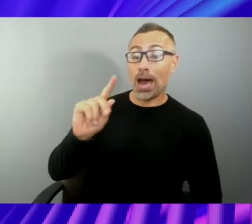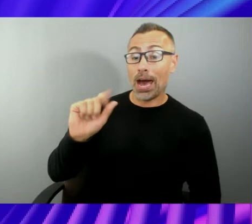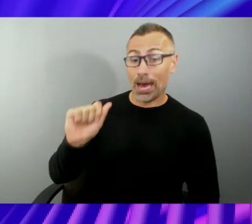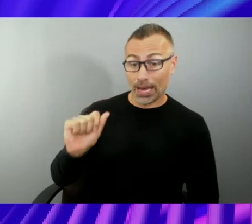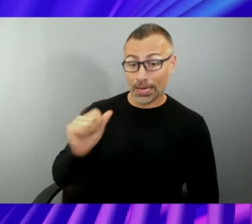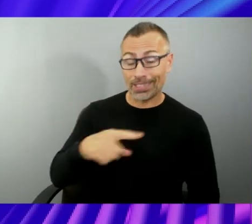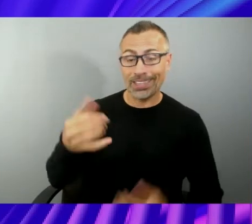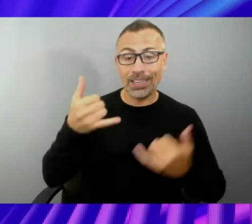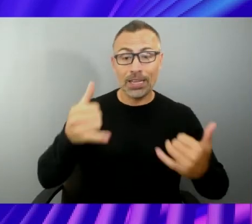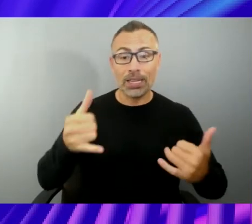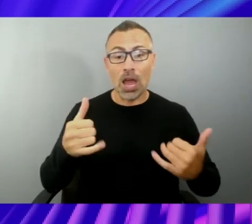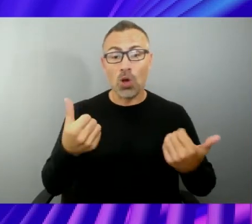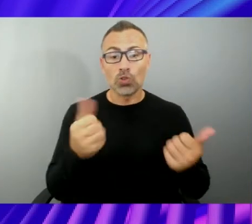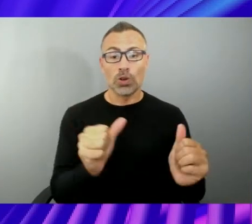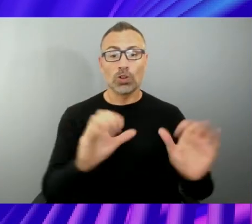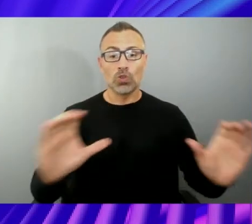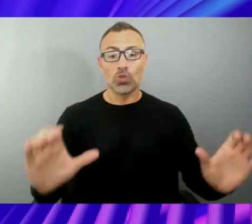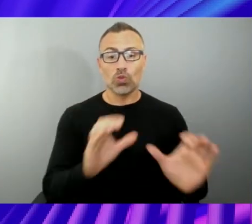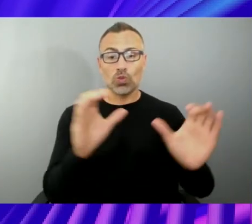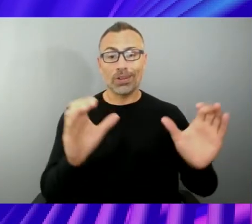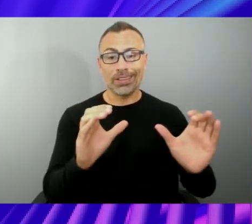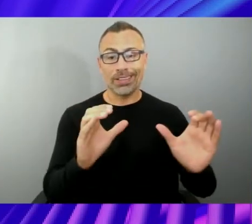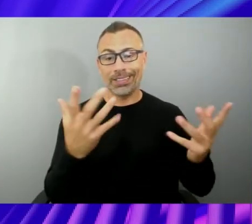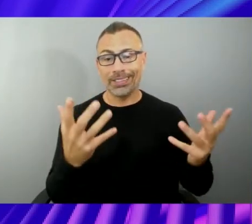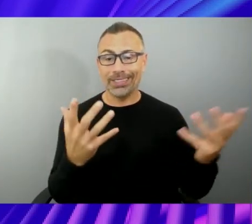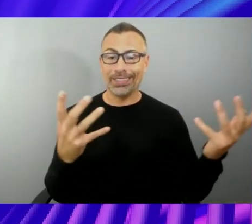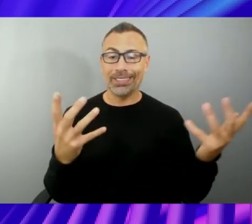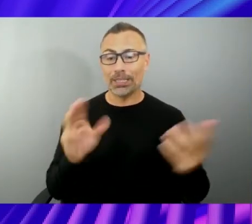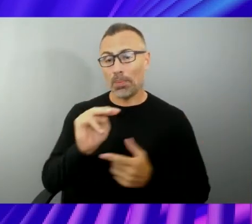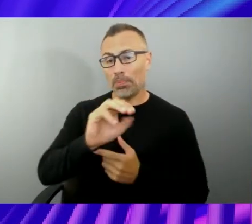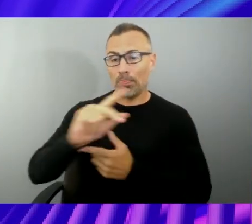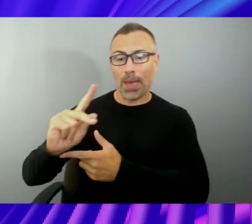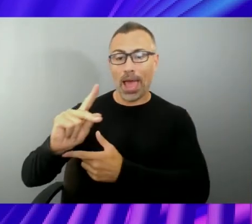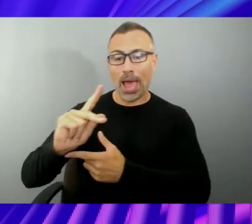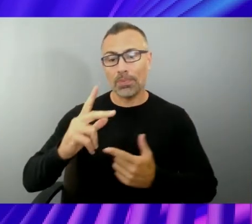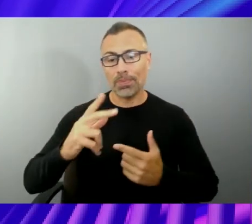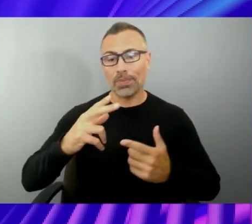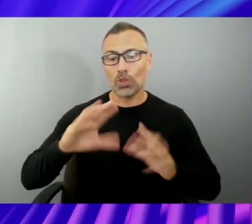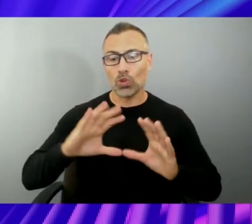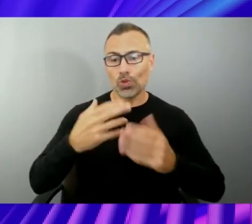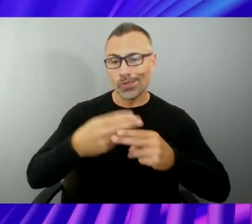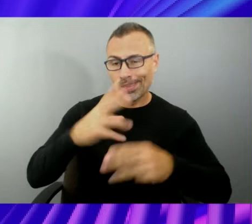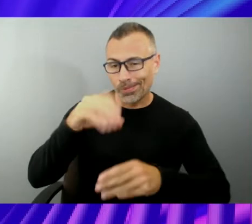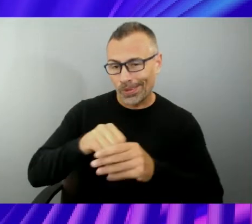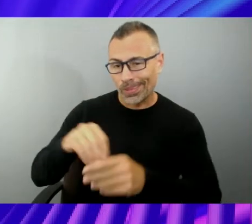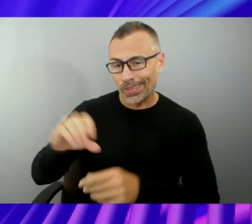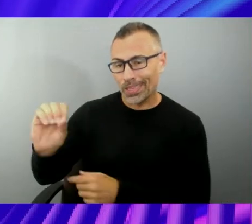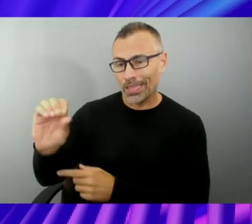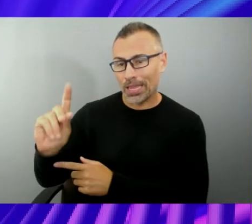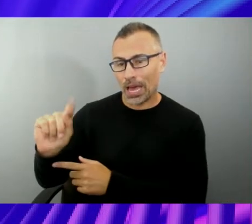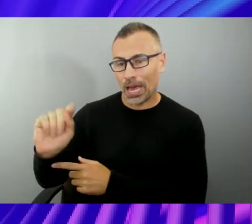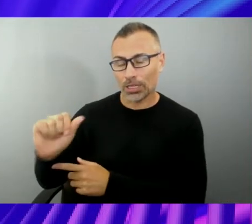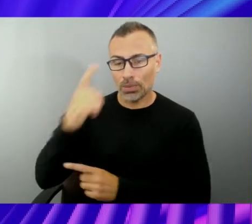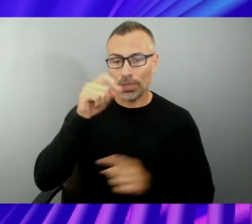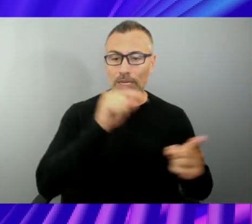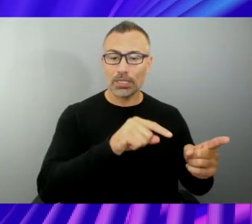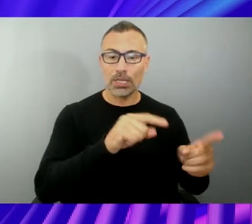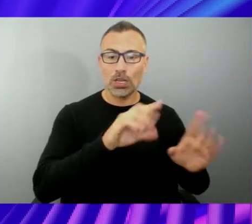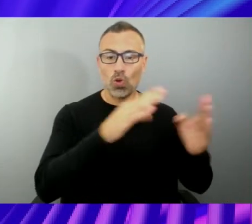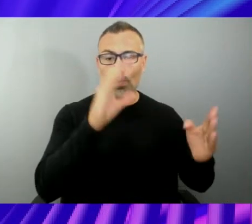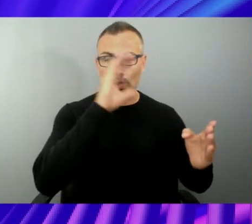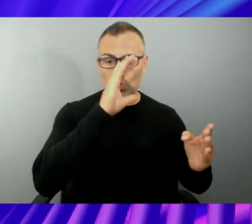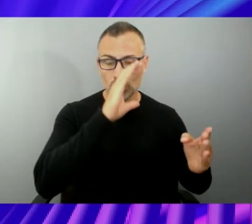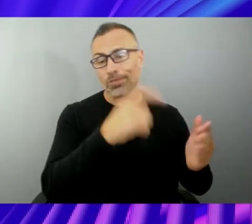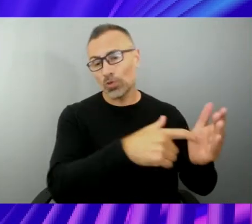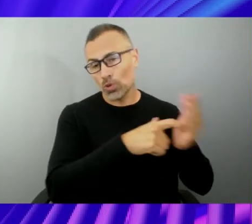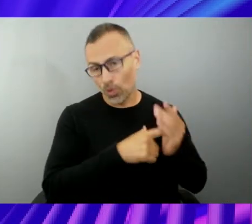trying to map the group name which we created in Okta. Because in OpenSearch also, you need to put the group name. That is what